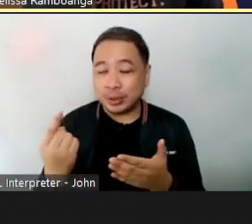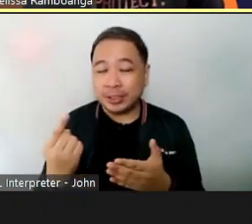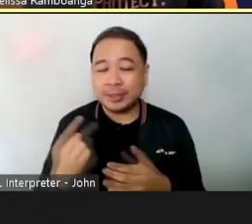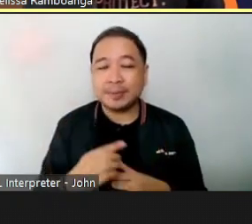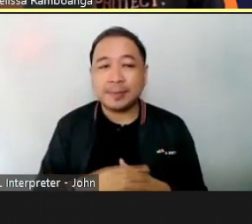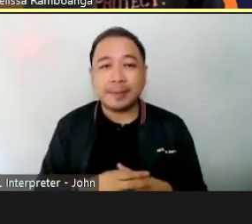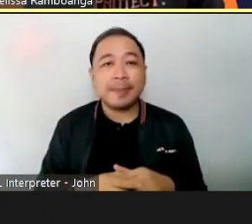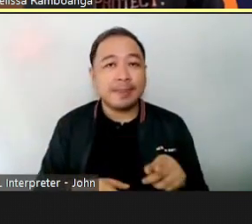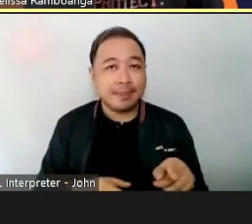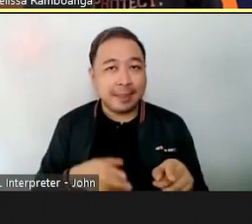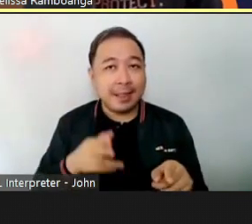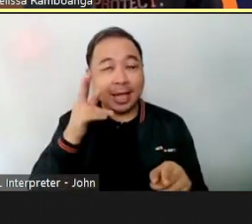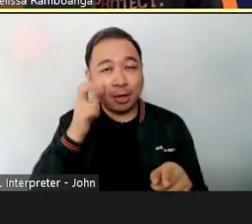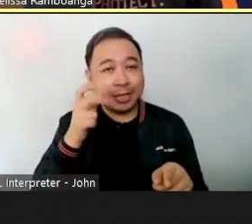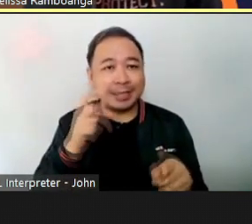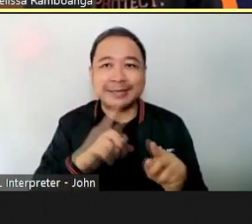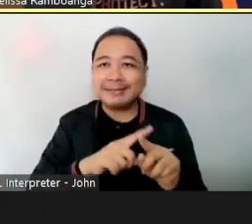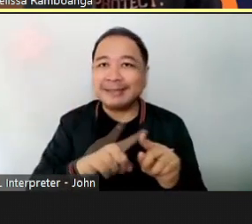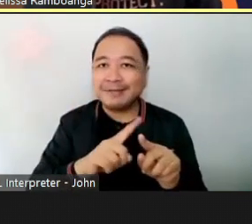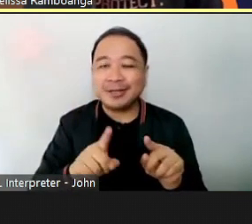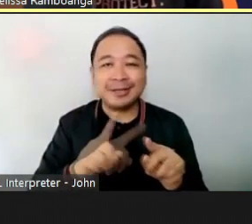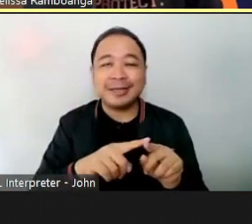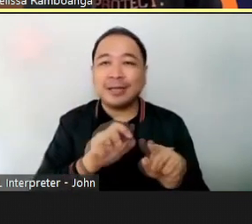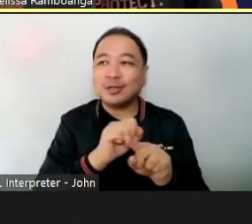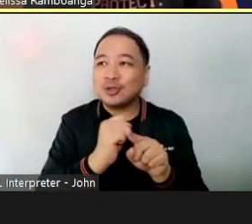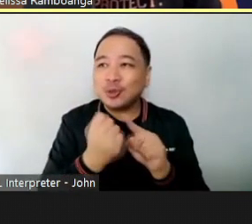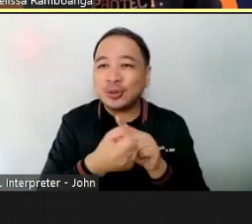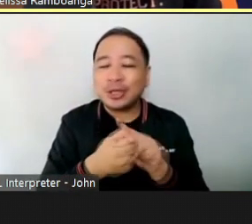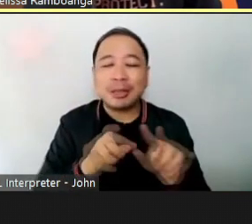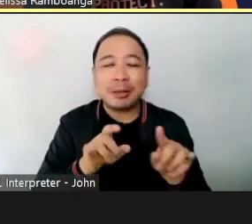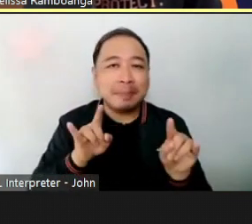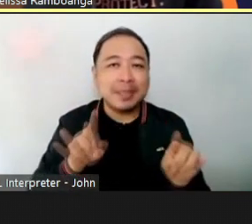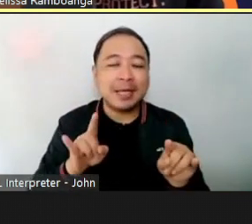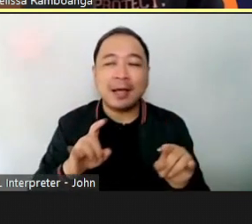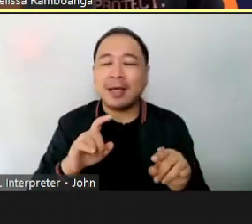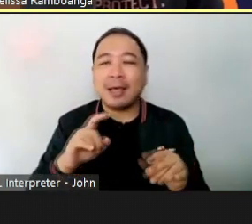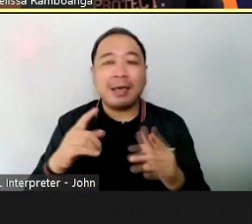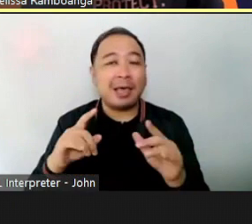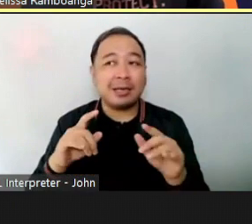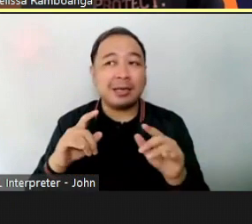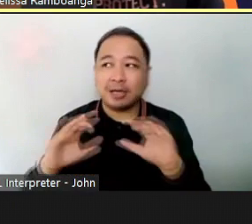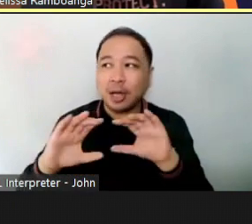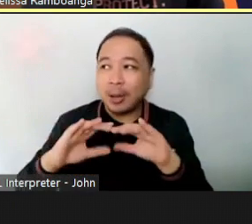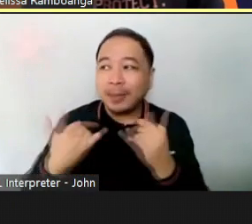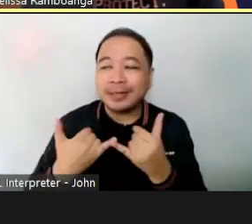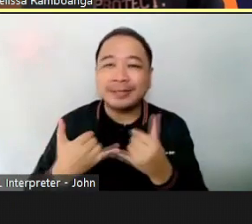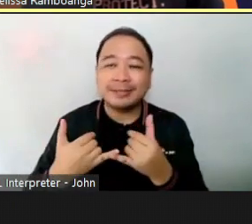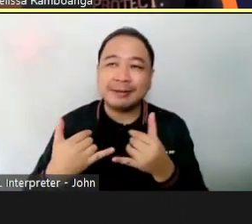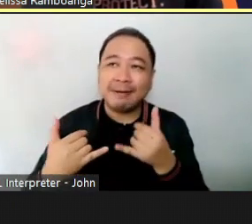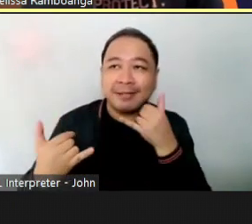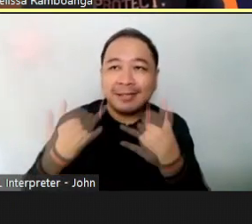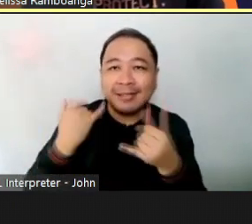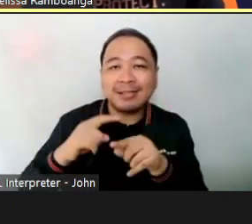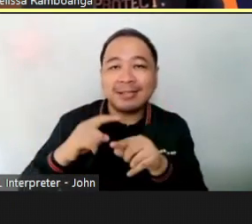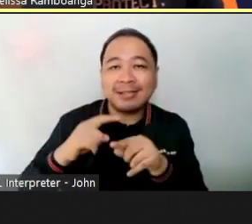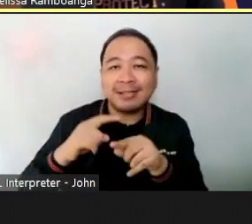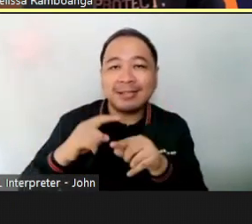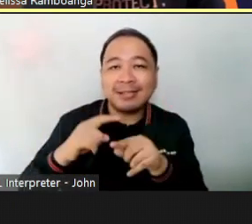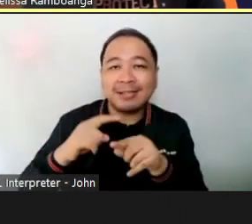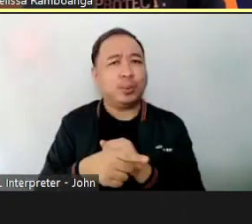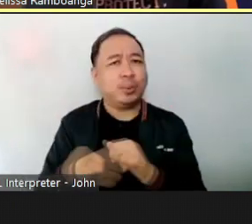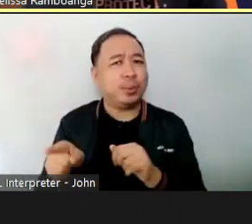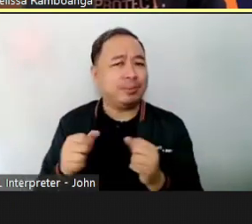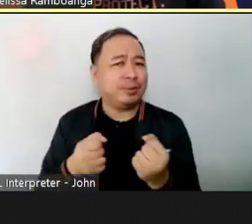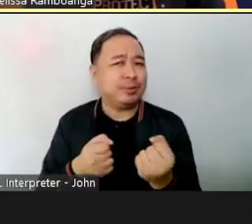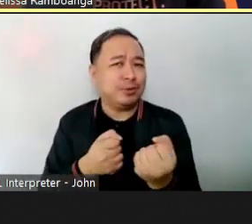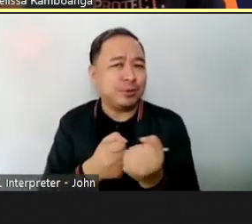we heard from the major names in social media and telecommunications on how they are able to contribute in